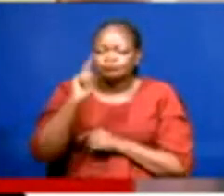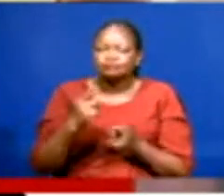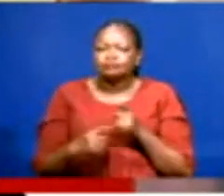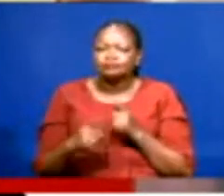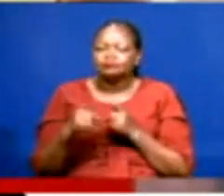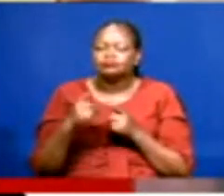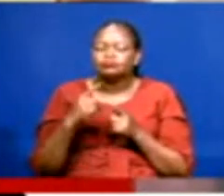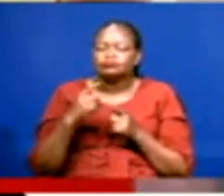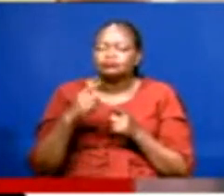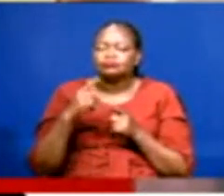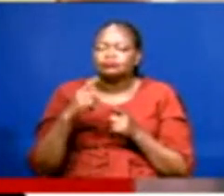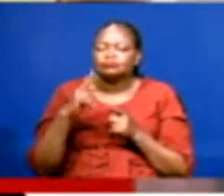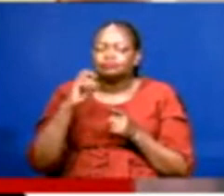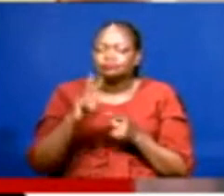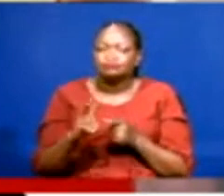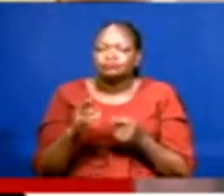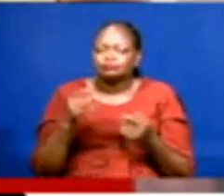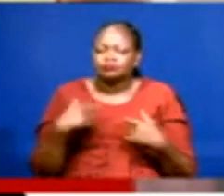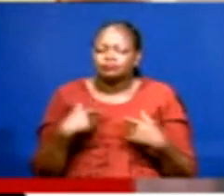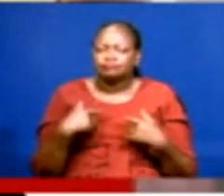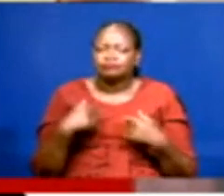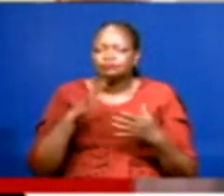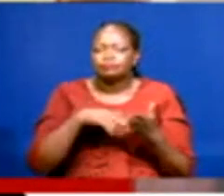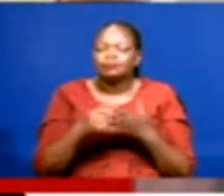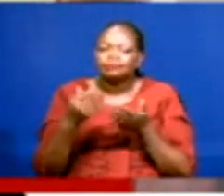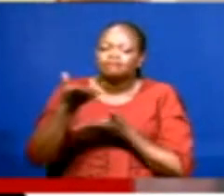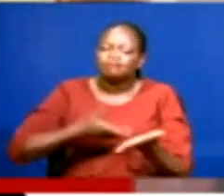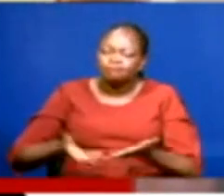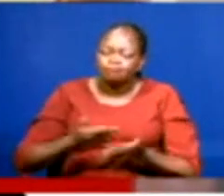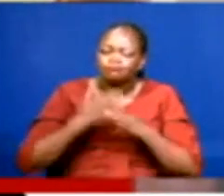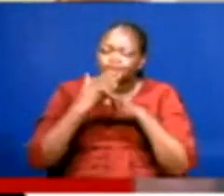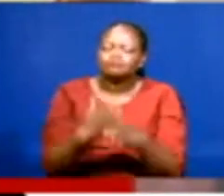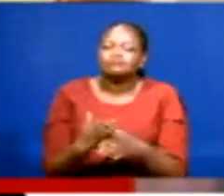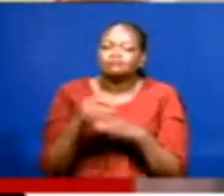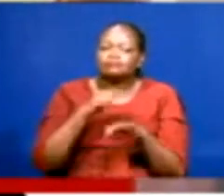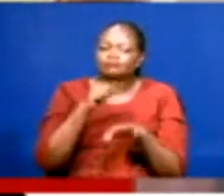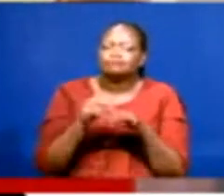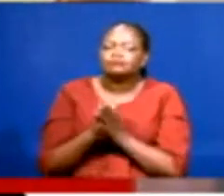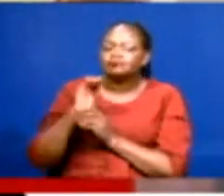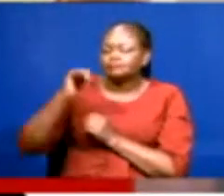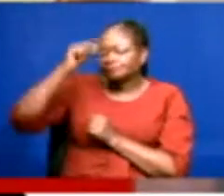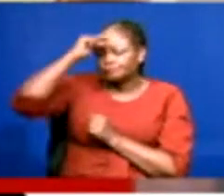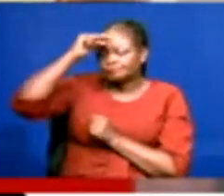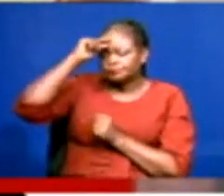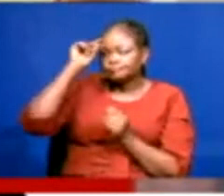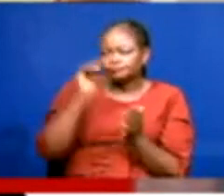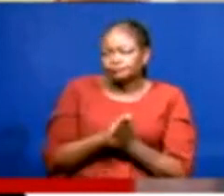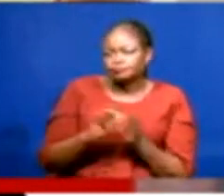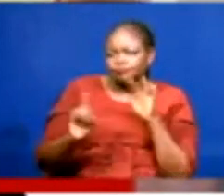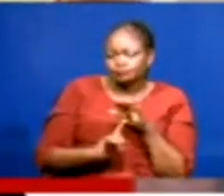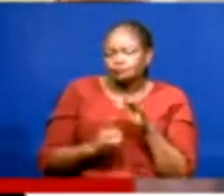2012 provides a framework of engagement between the national and county governments. The ministry